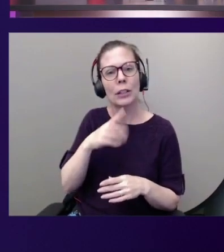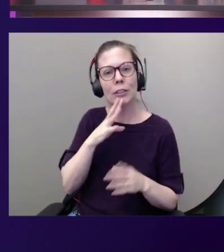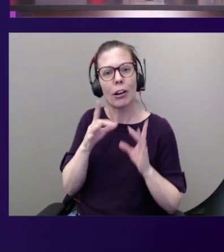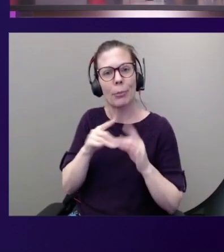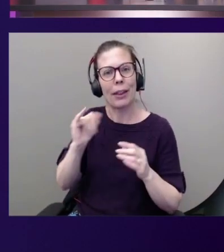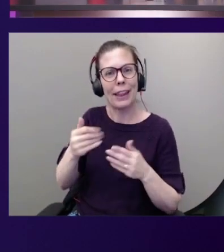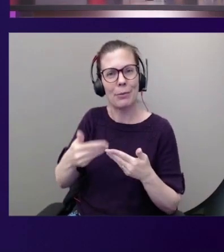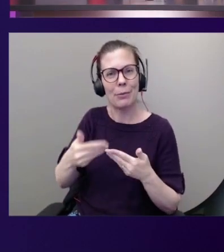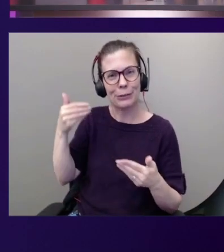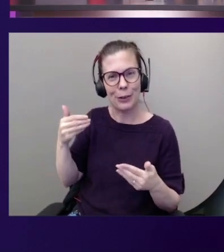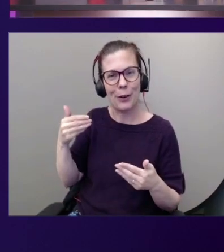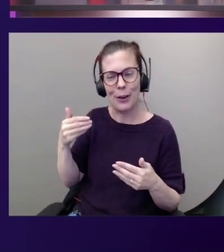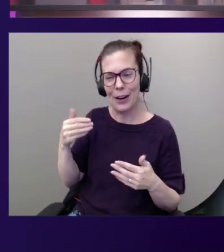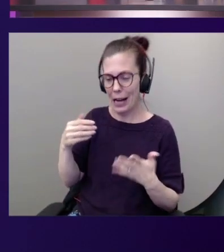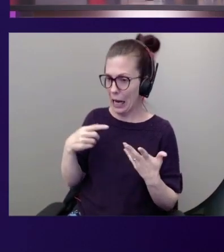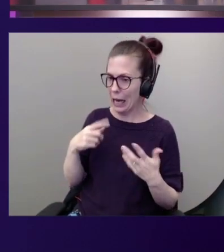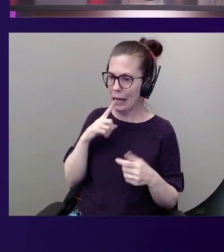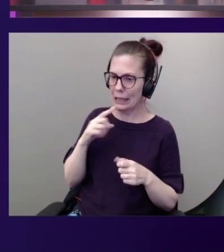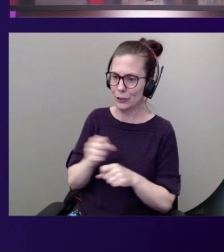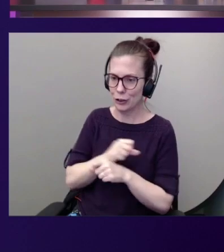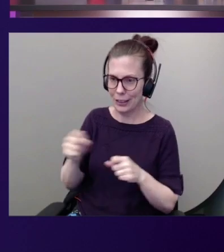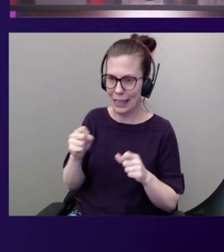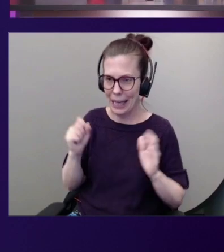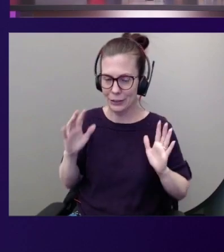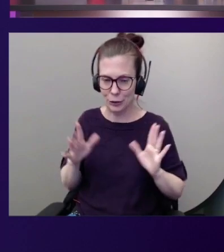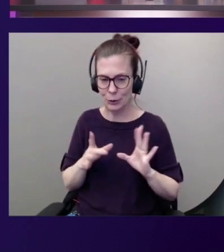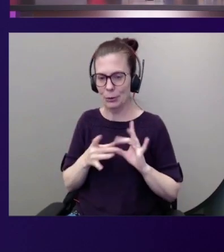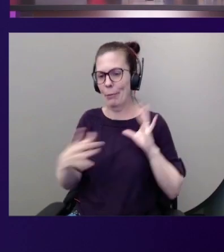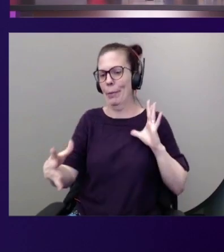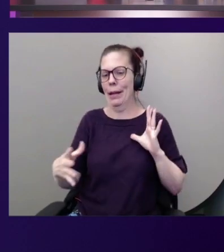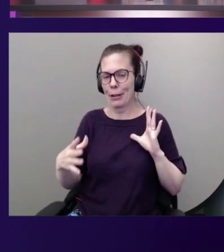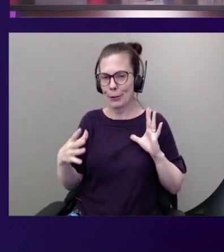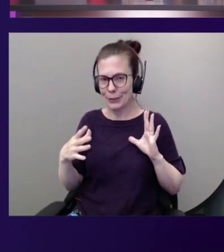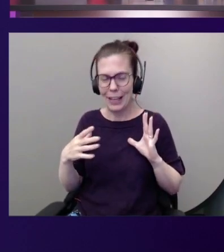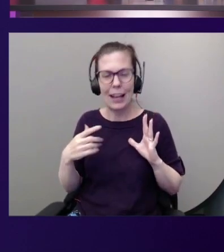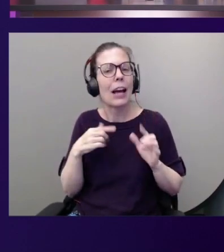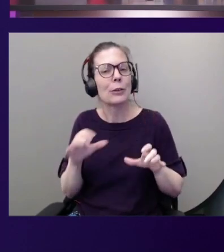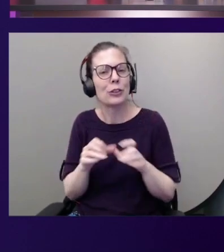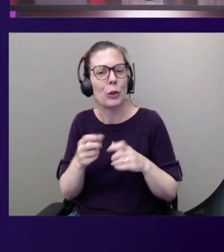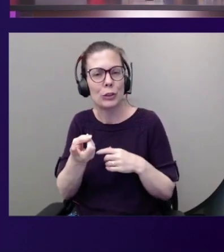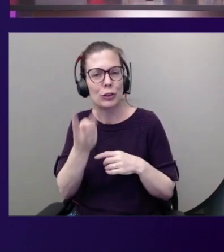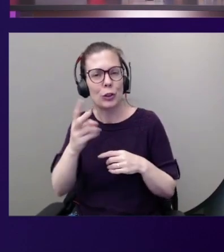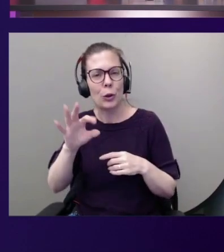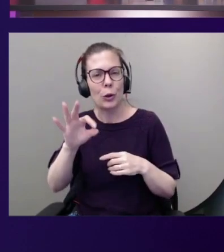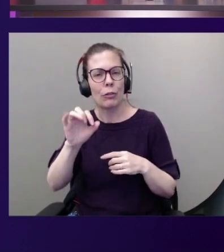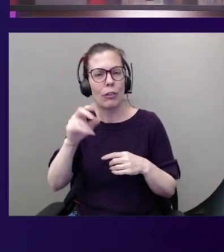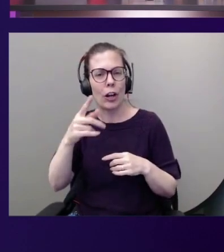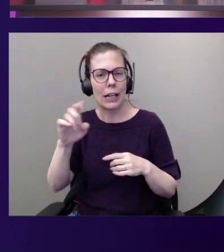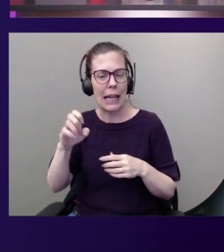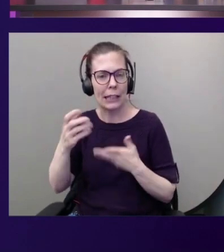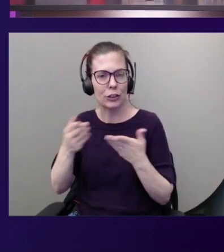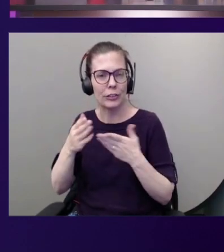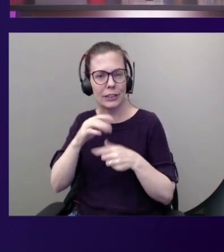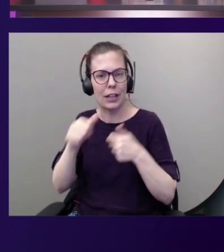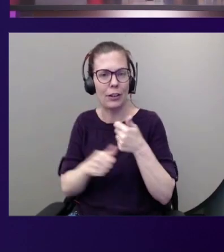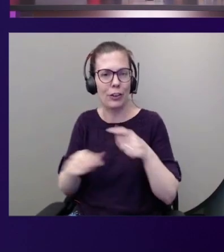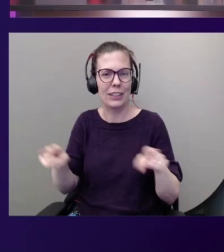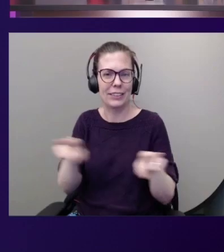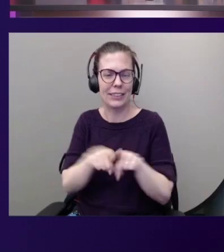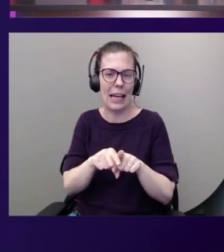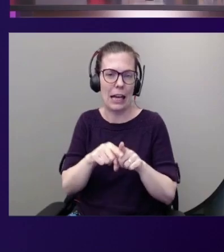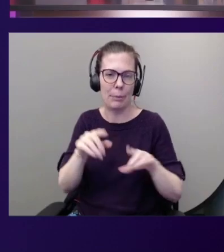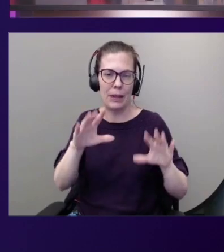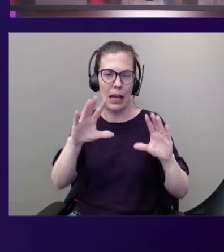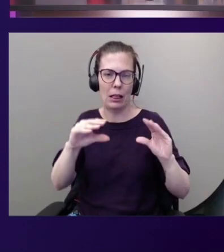earlier, and I actually had to break out of it. I was doing 2 Fargate services under the same load balancer, which is not what